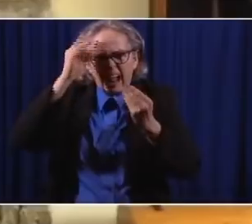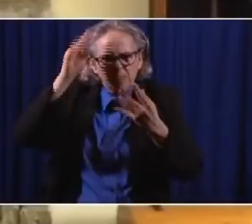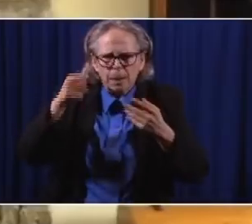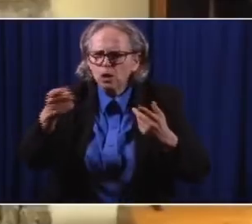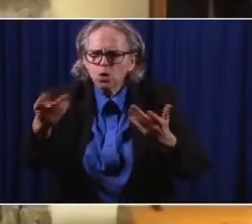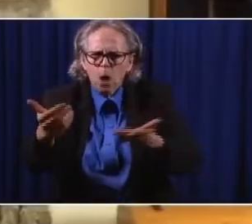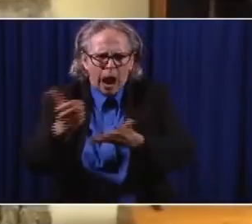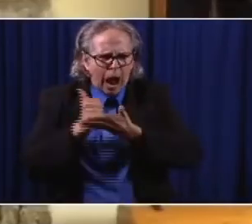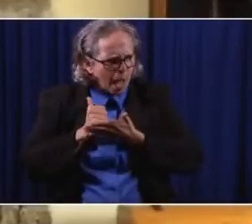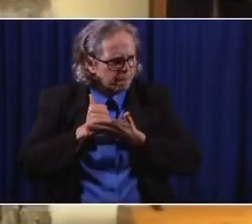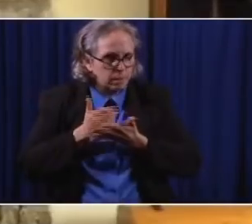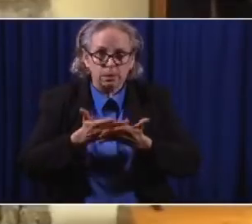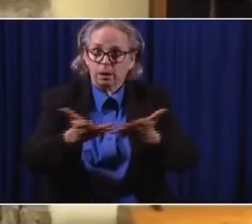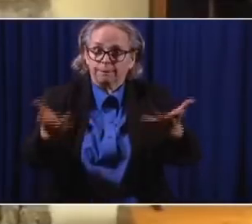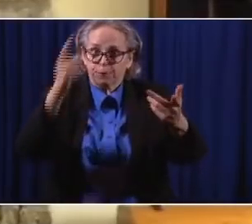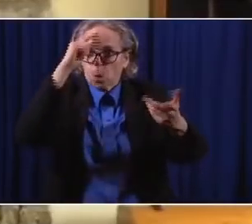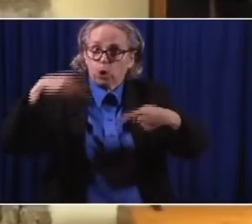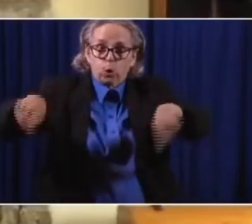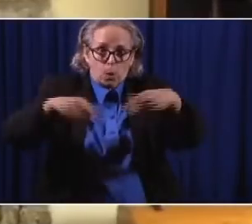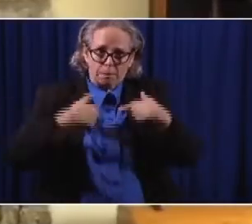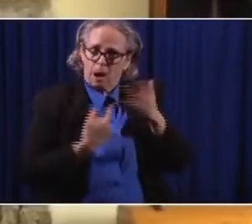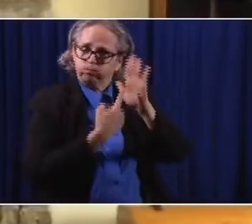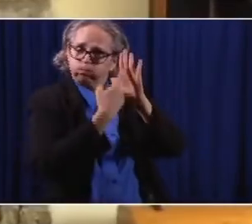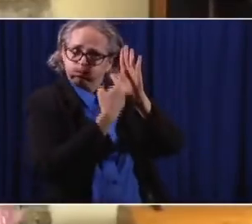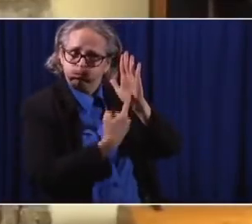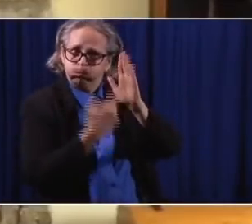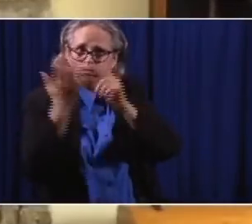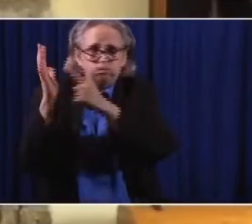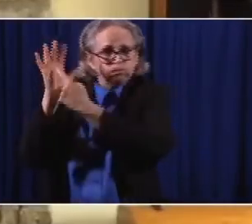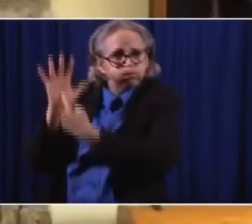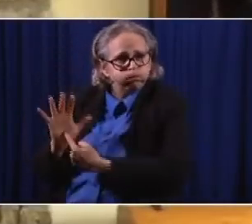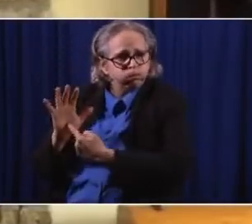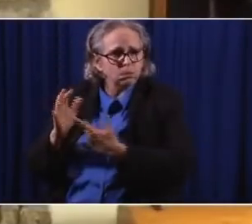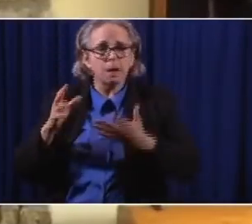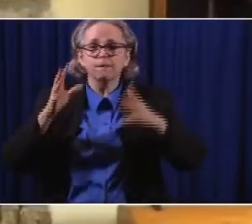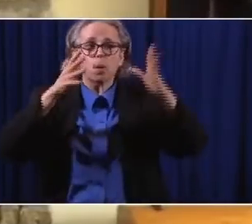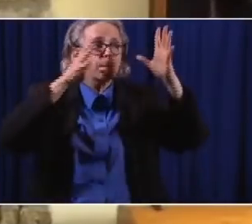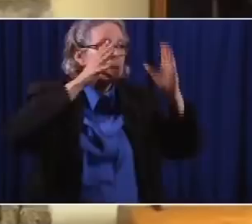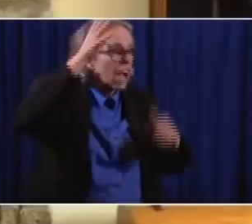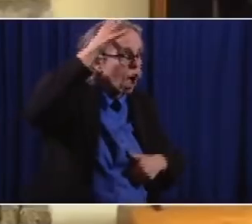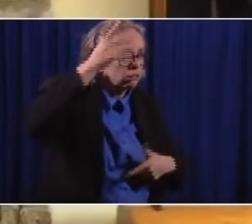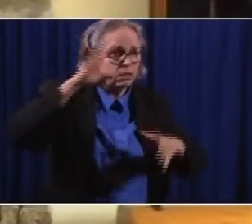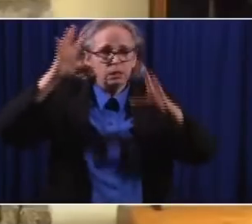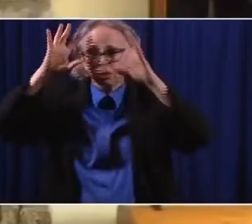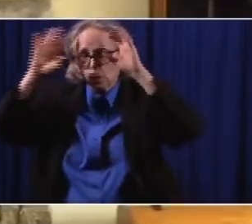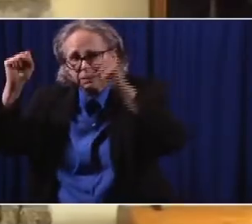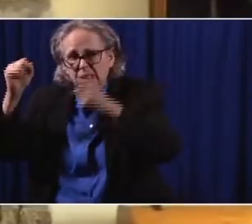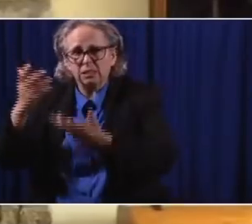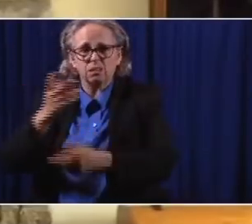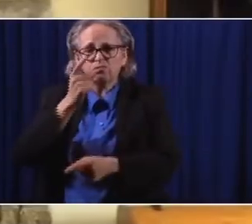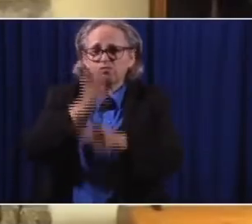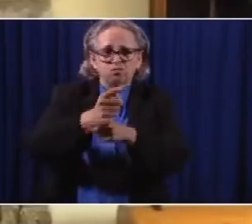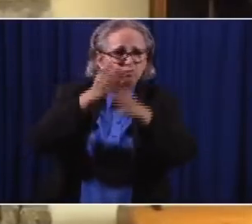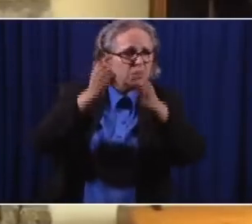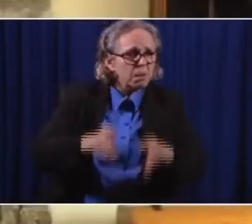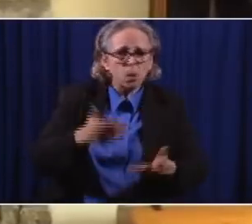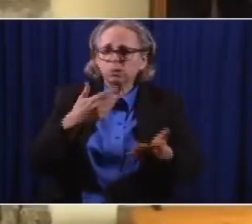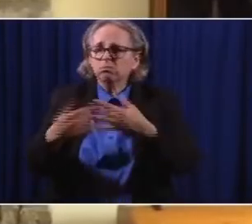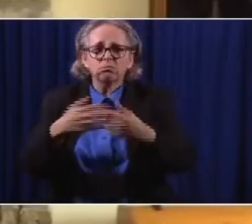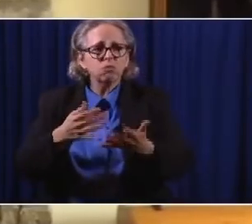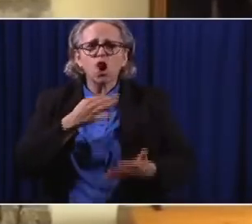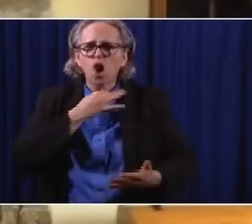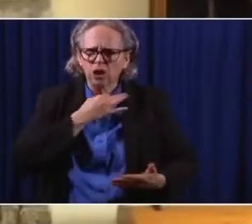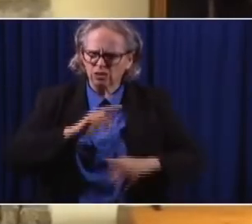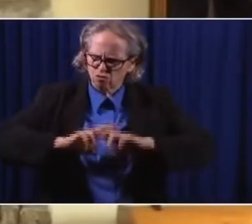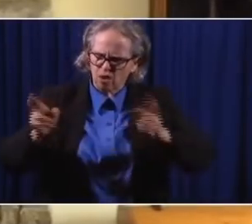parent, whether you're a school administrator, just an average citizen. You just want to see what's going on in your county. Those are the 2 things